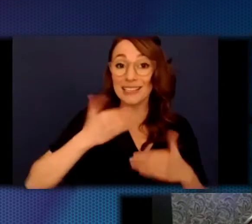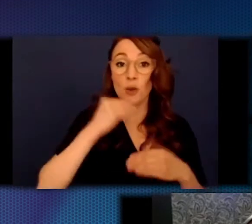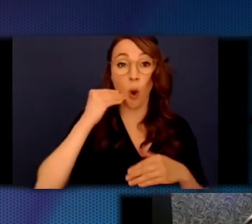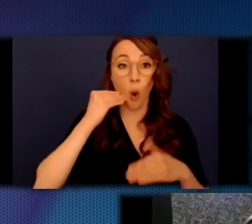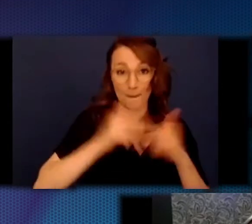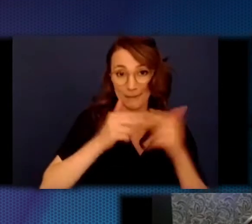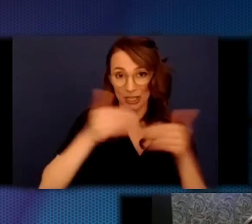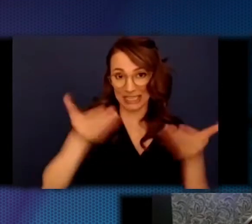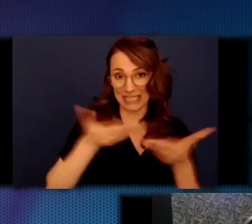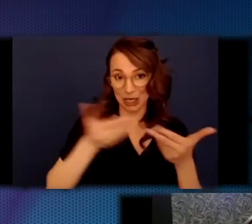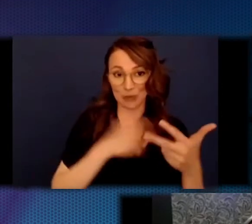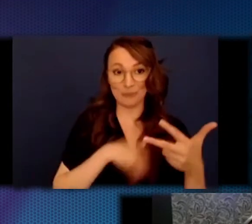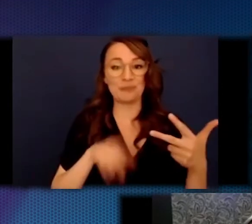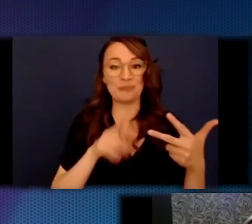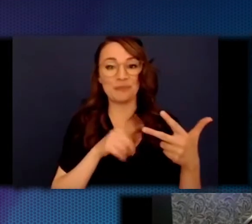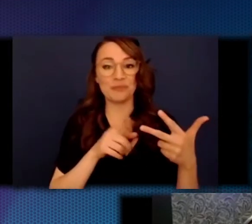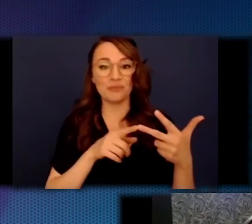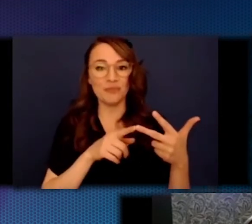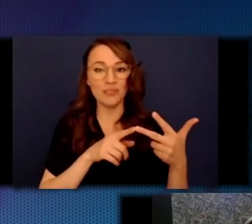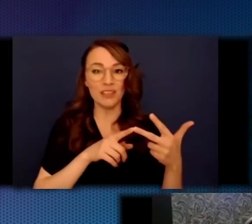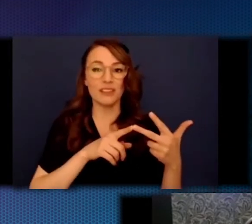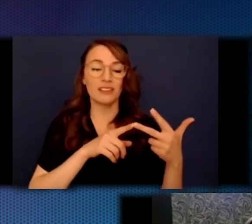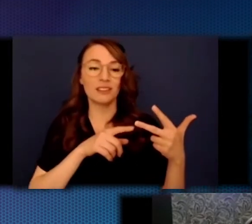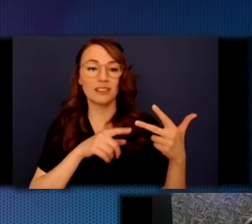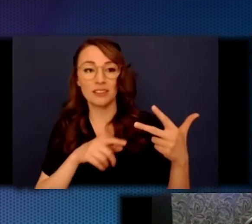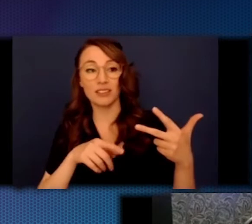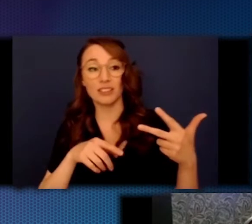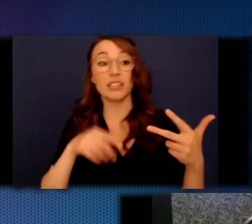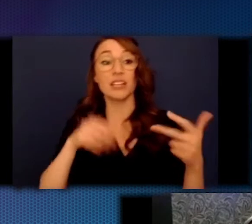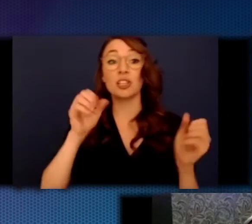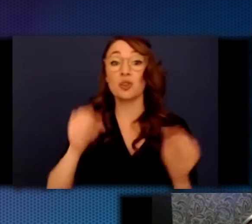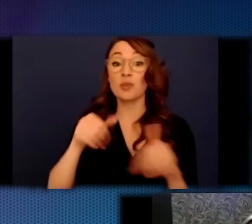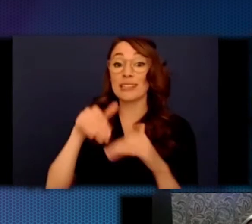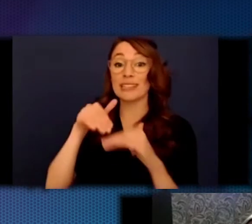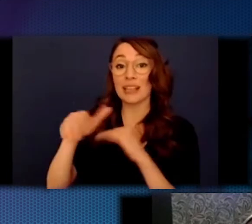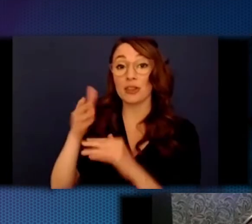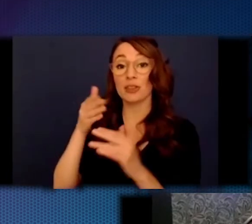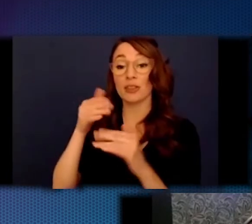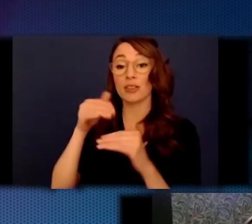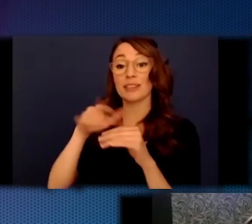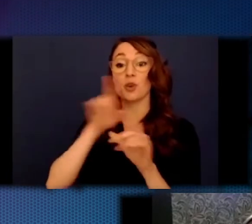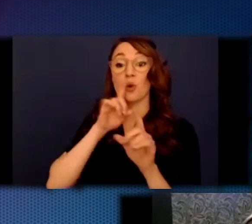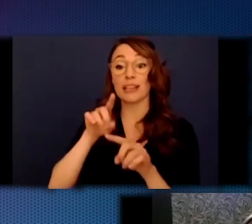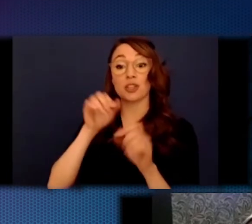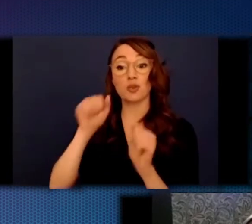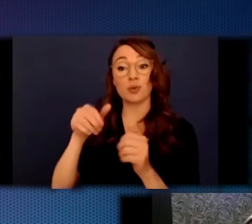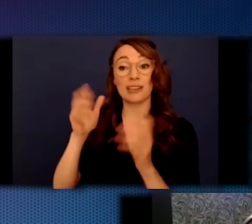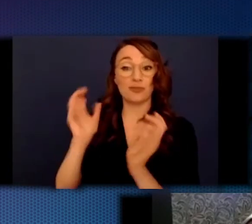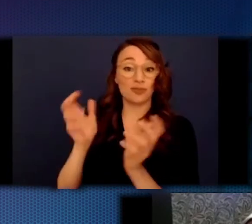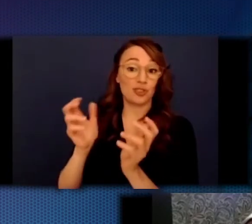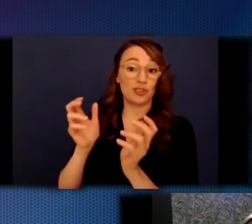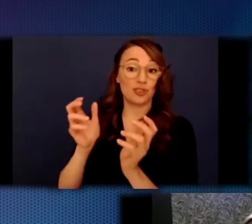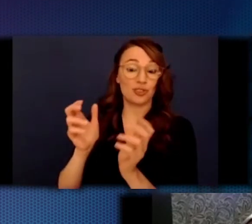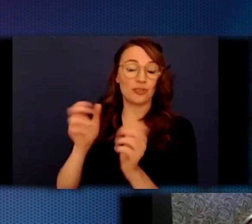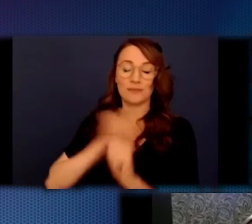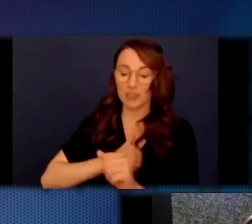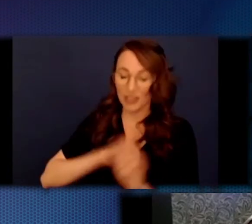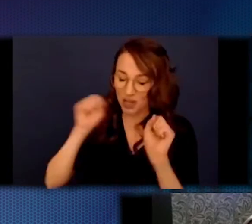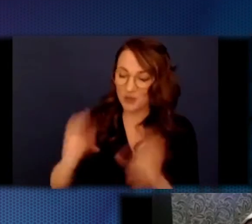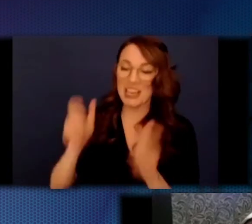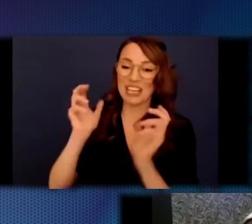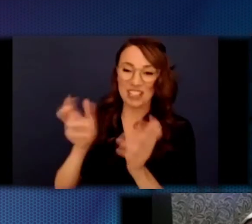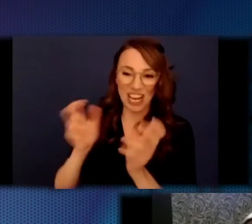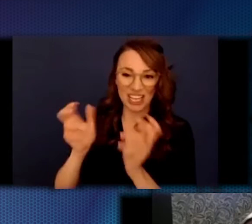other out. Story 1 will be Allison, Story 2 will be Amber, and Story